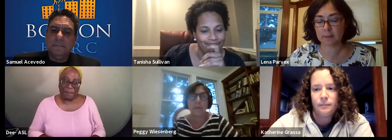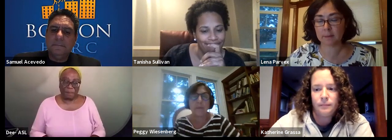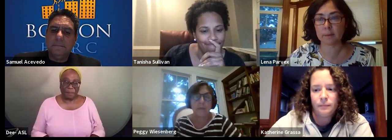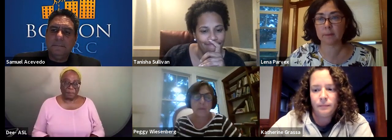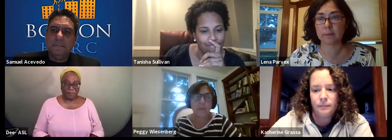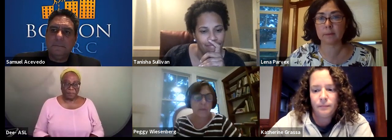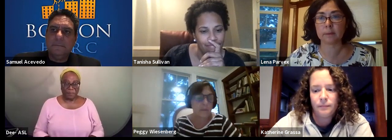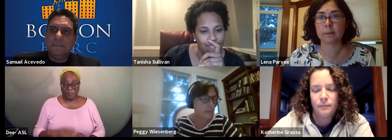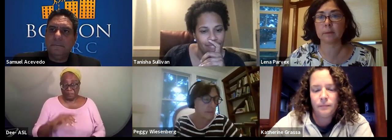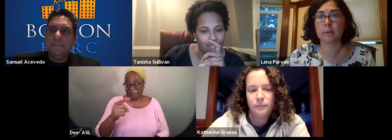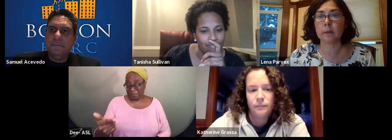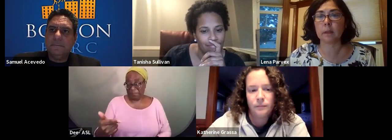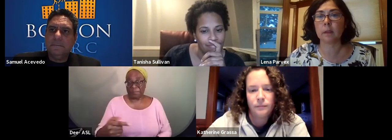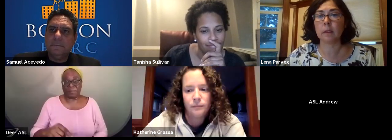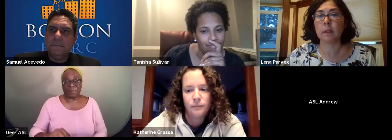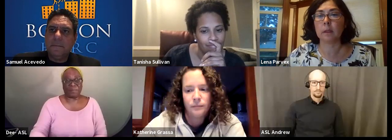much.